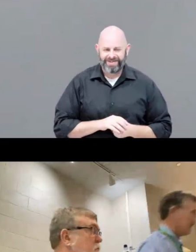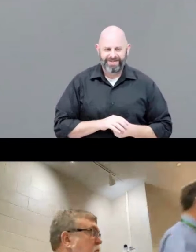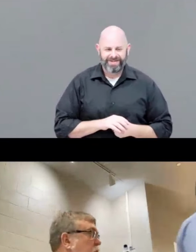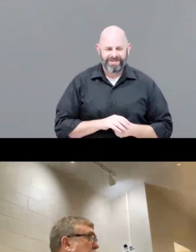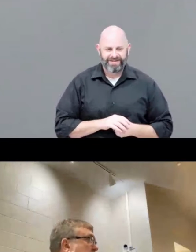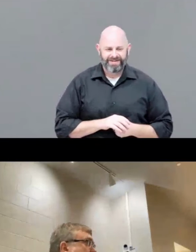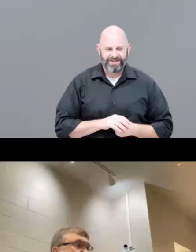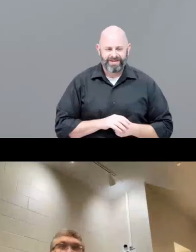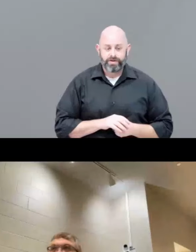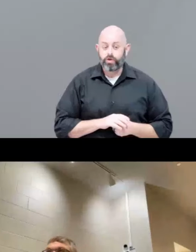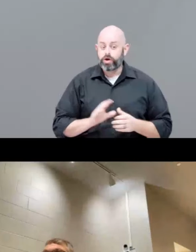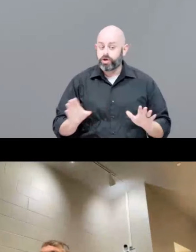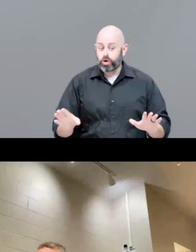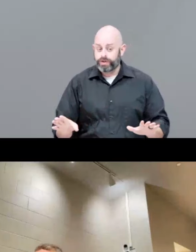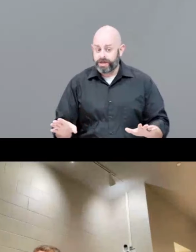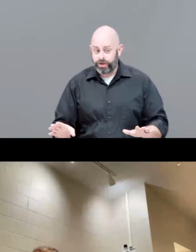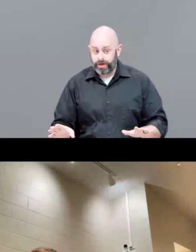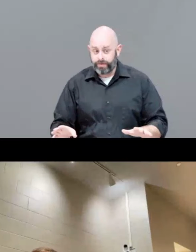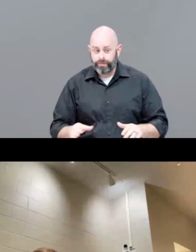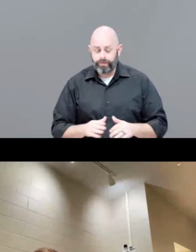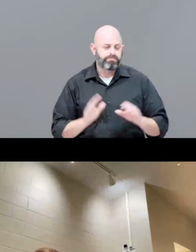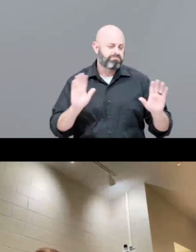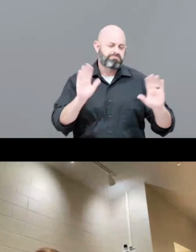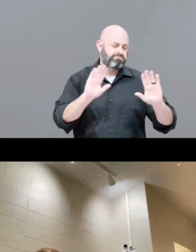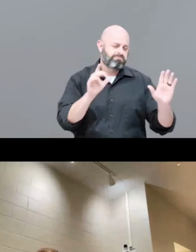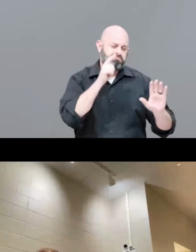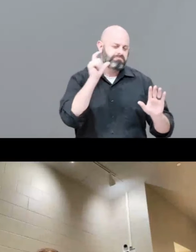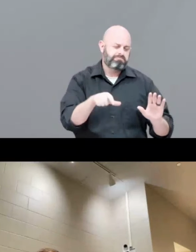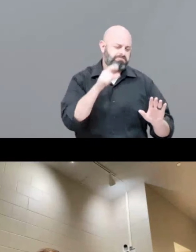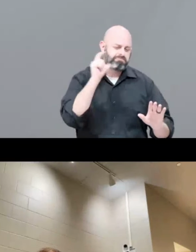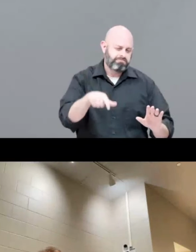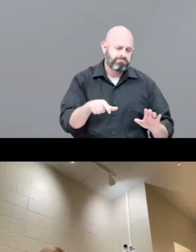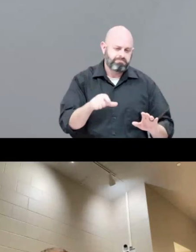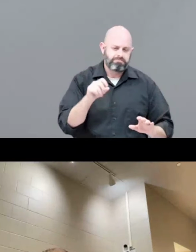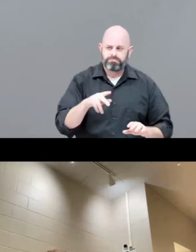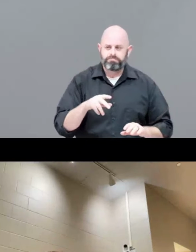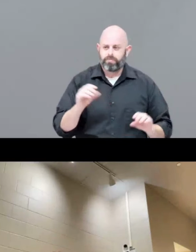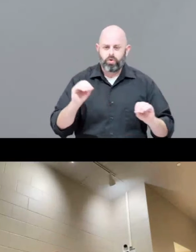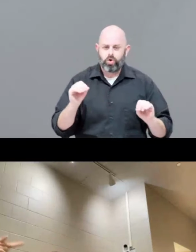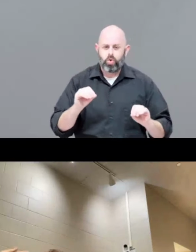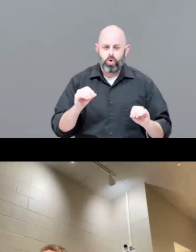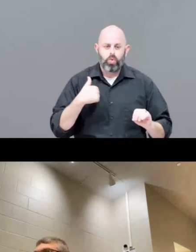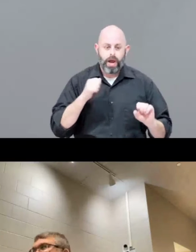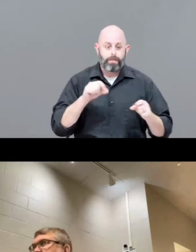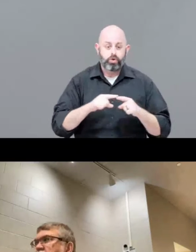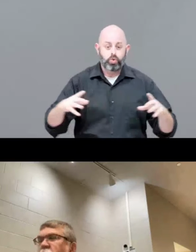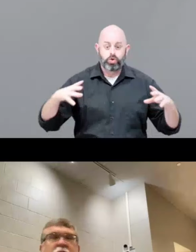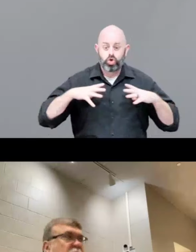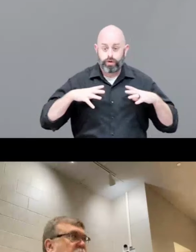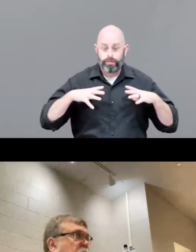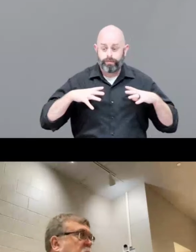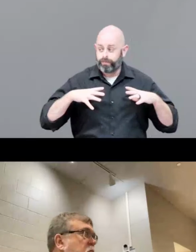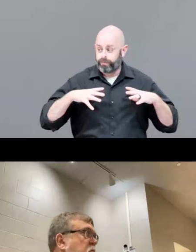so being that we don't, So there is no closed session. there's no closed session, we are able to adjourn.